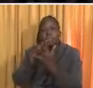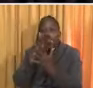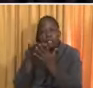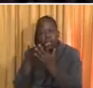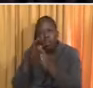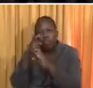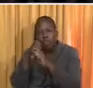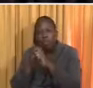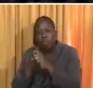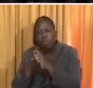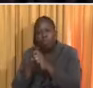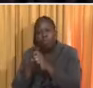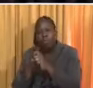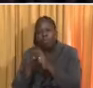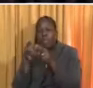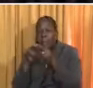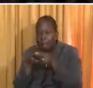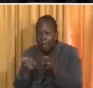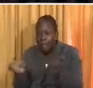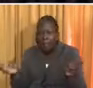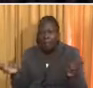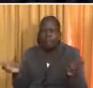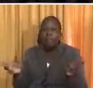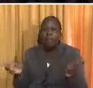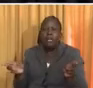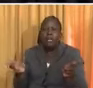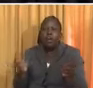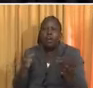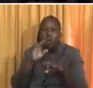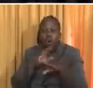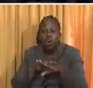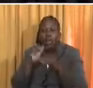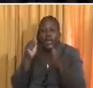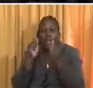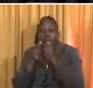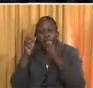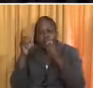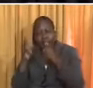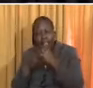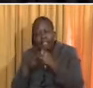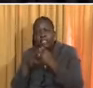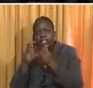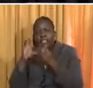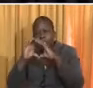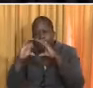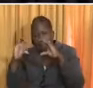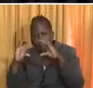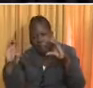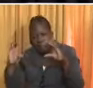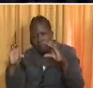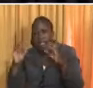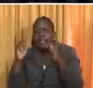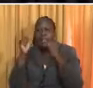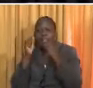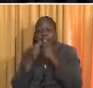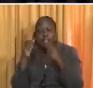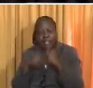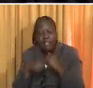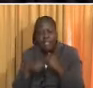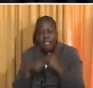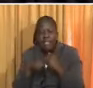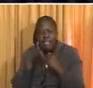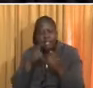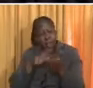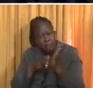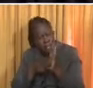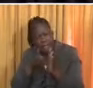consists of the preamble, the 18 chapters, the 16 schedules? Is it the Constitution